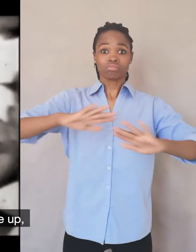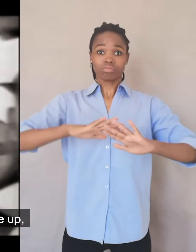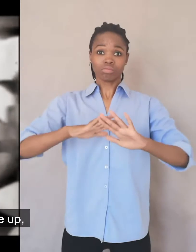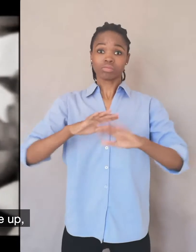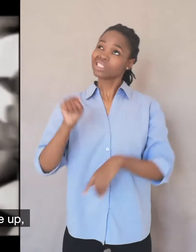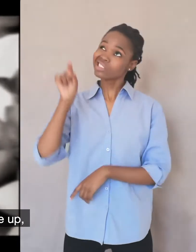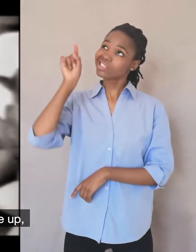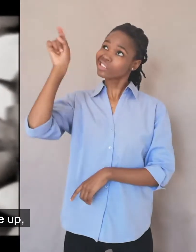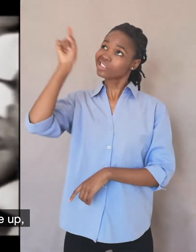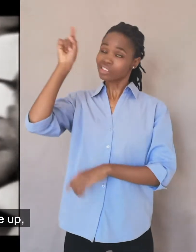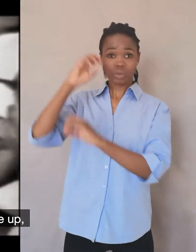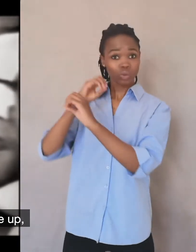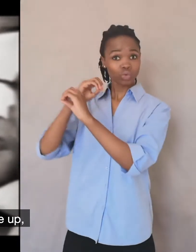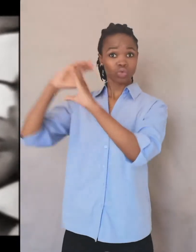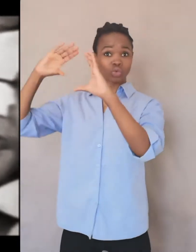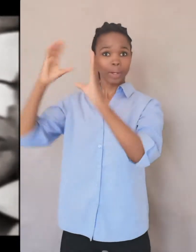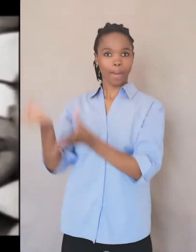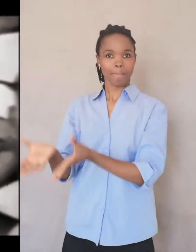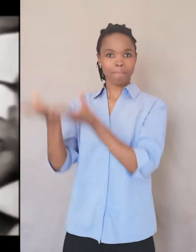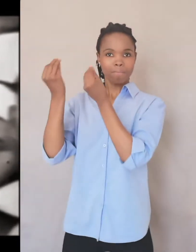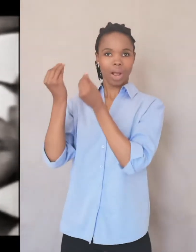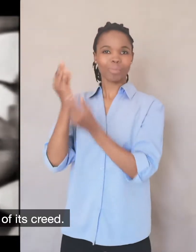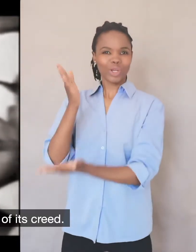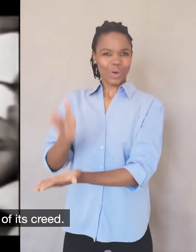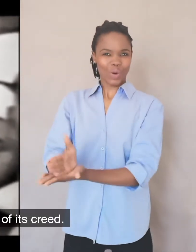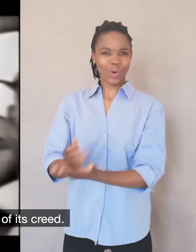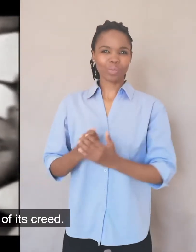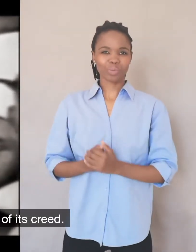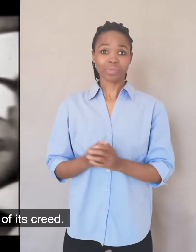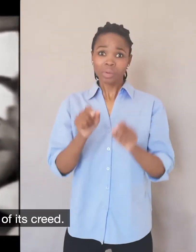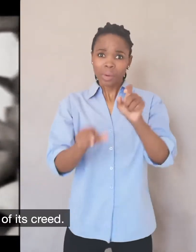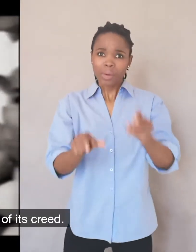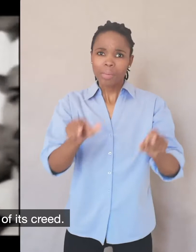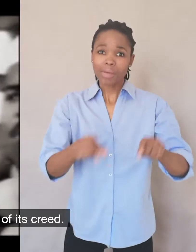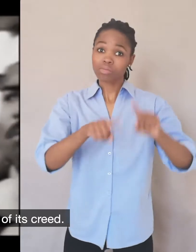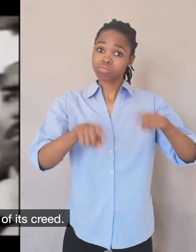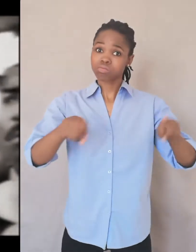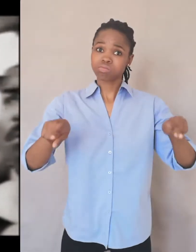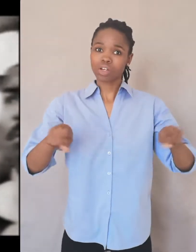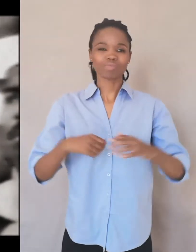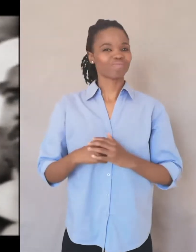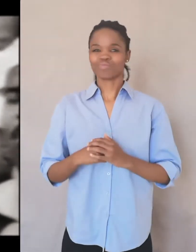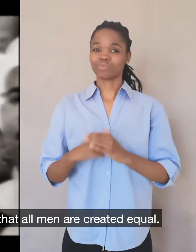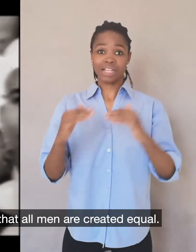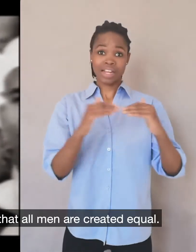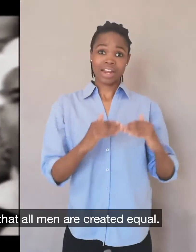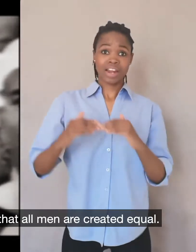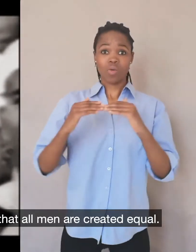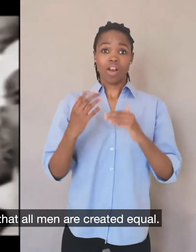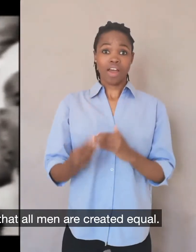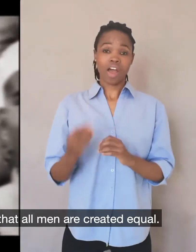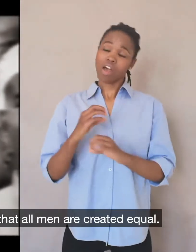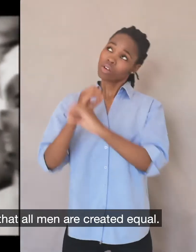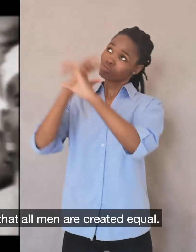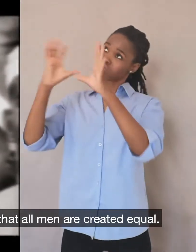this nation will rise up and live out the true meaning of its creed. We hold